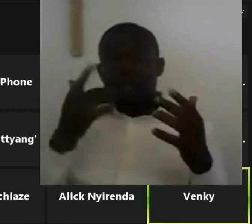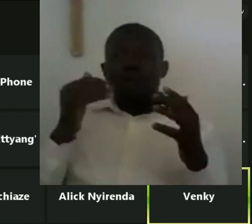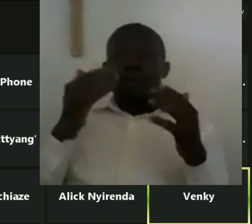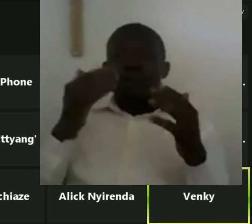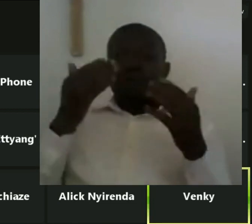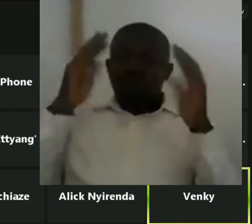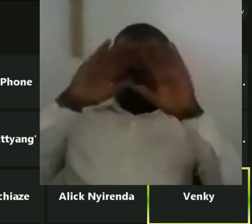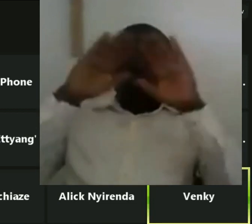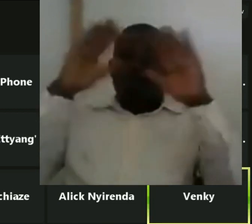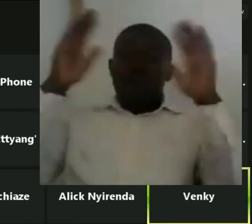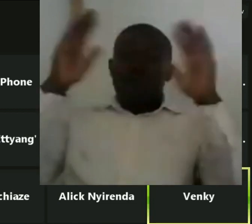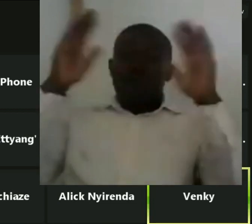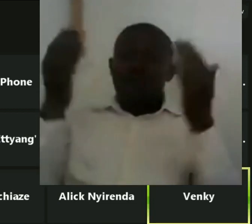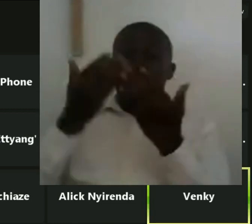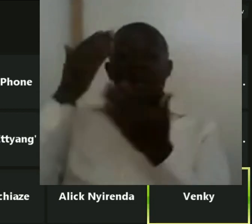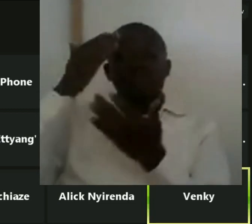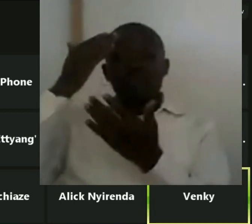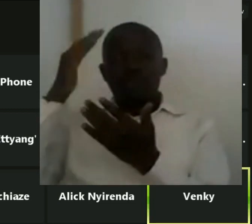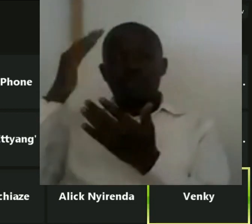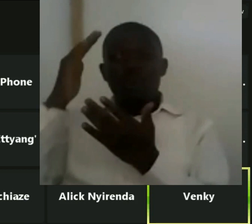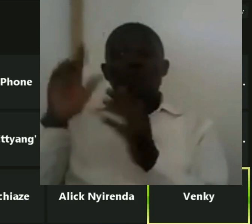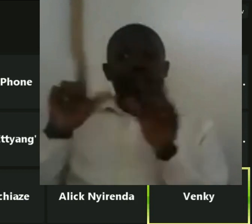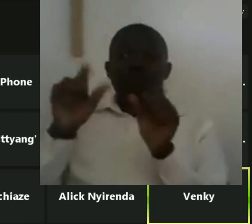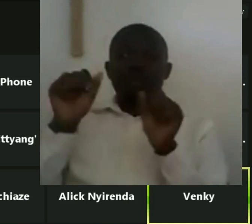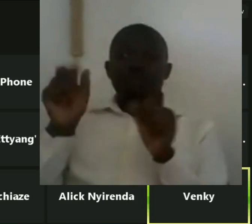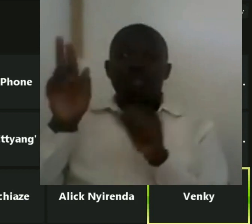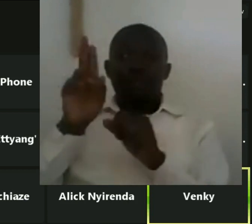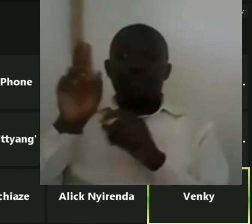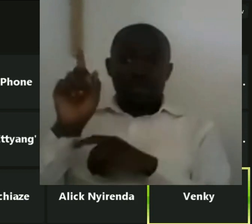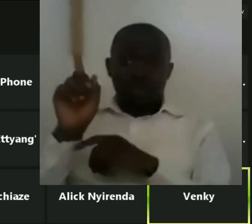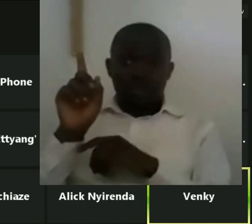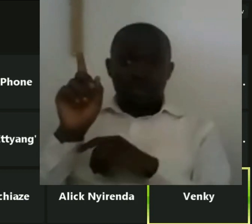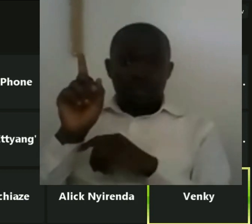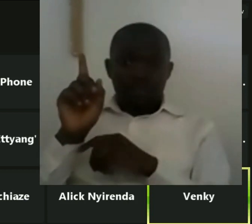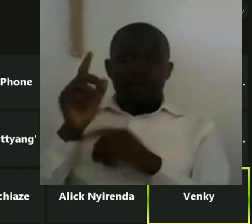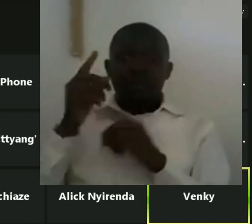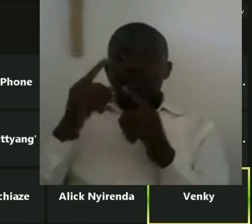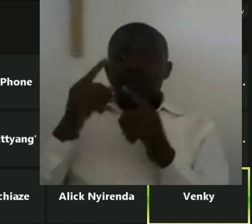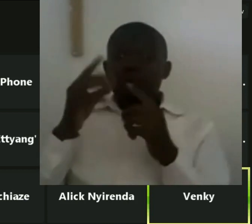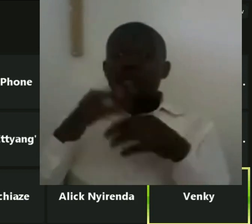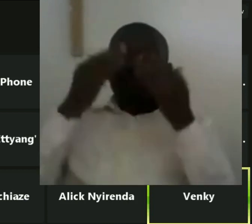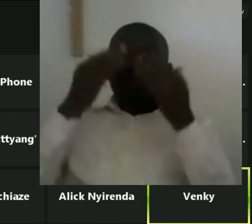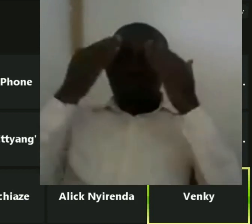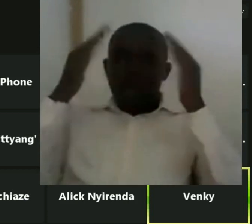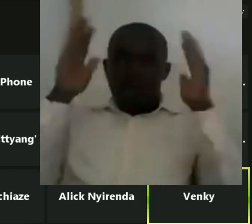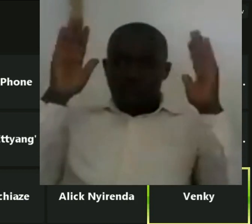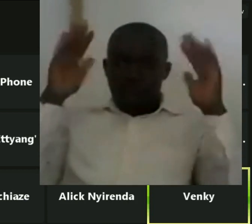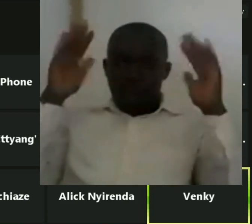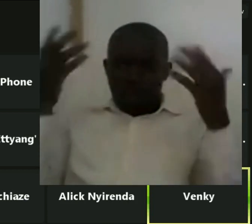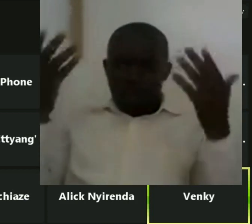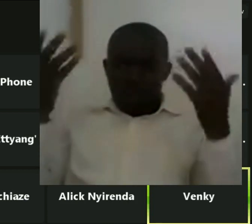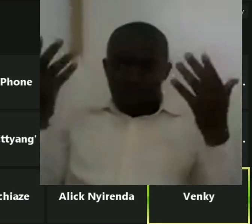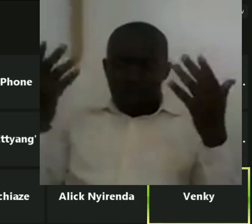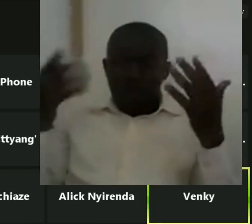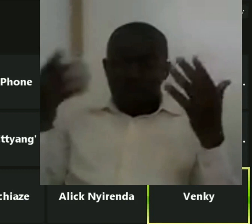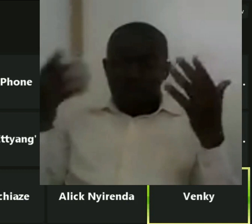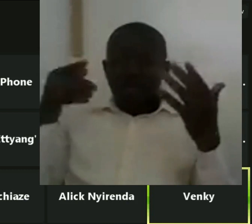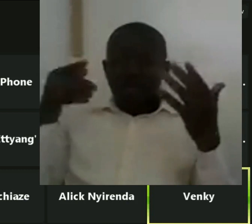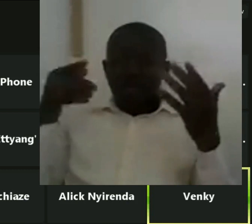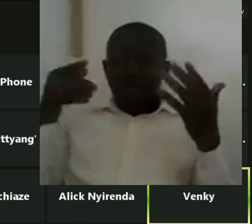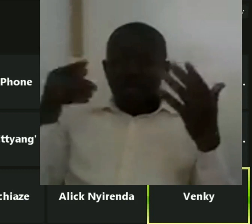Okay. I'm not saying global north, global south. I'm not talking about divide, but we need to be aware that poverty is a